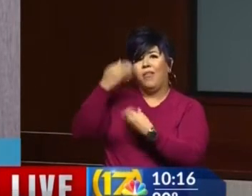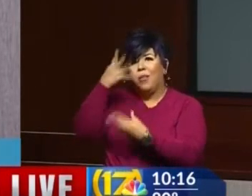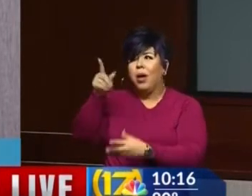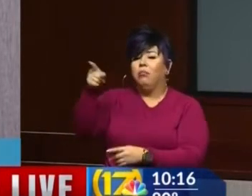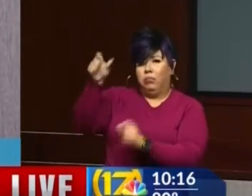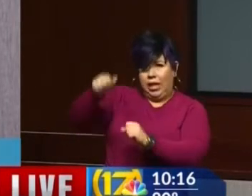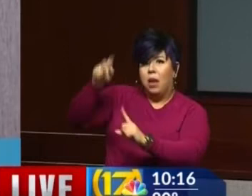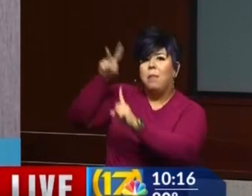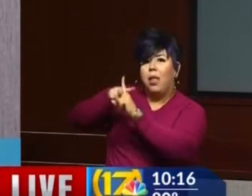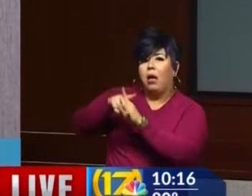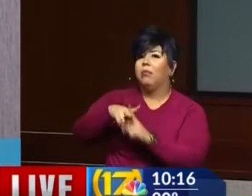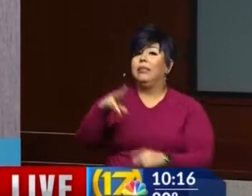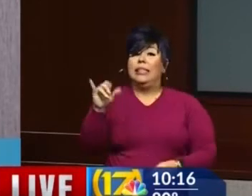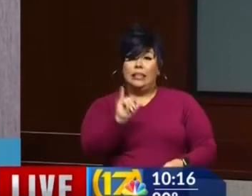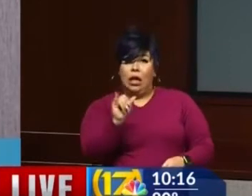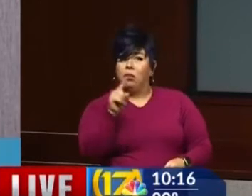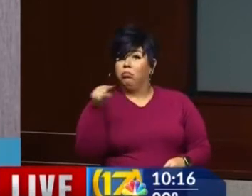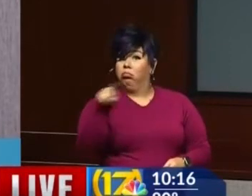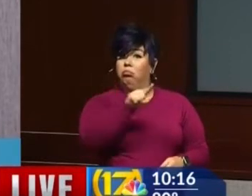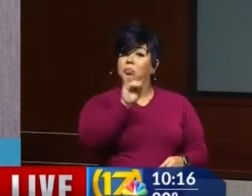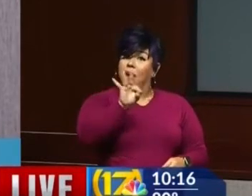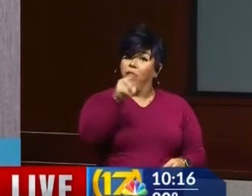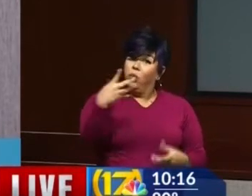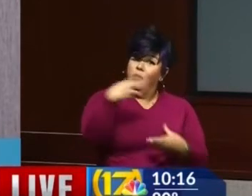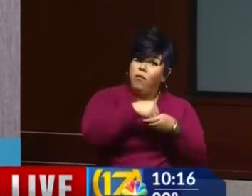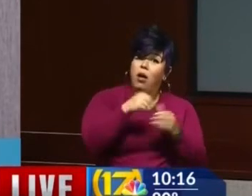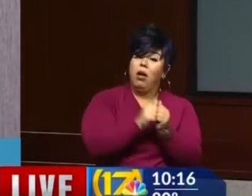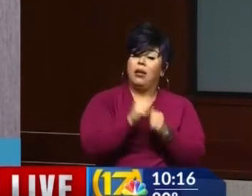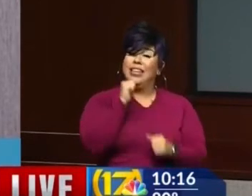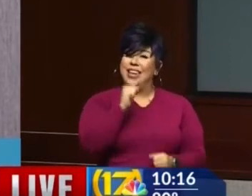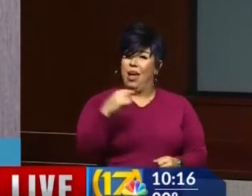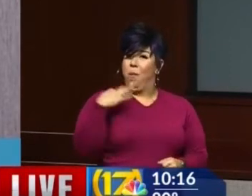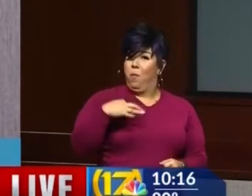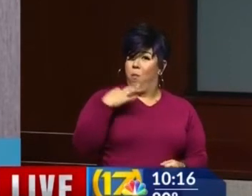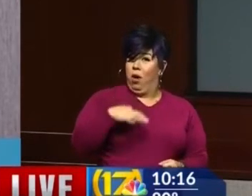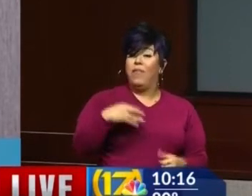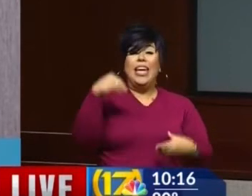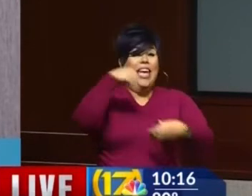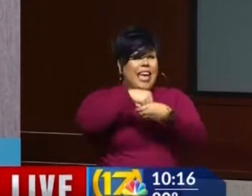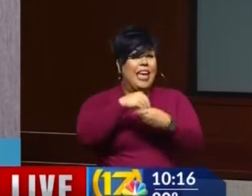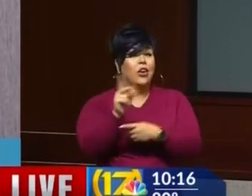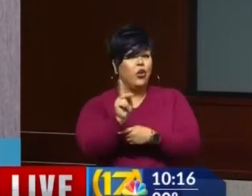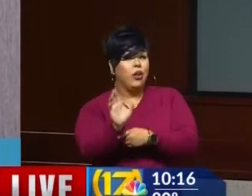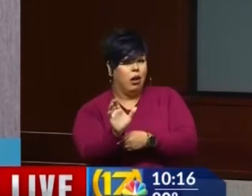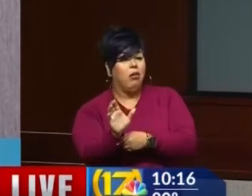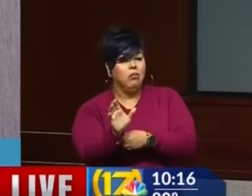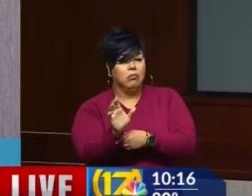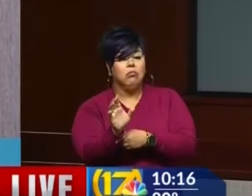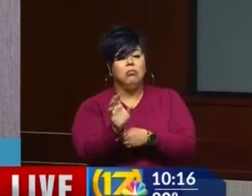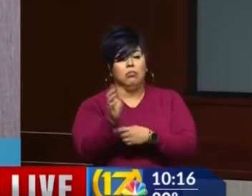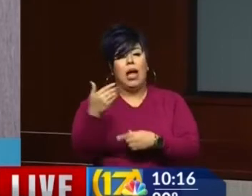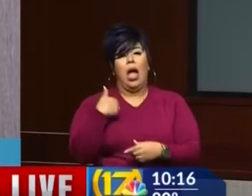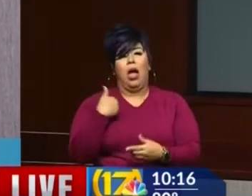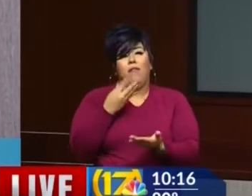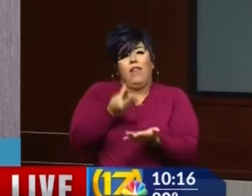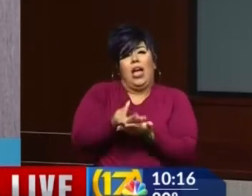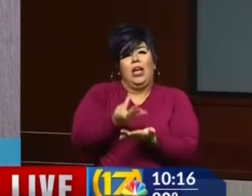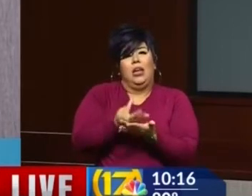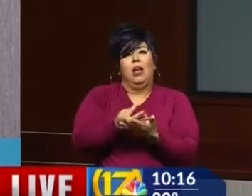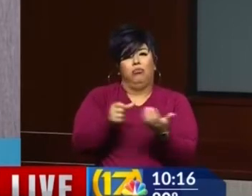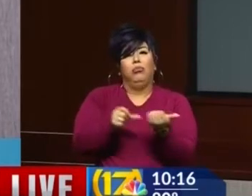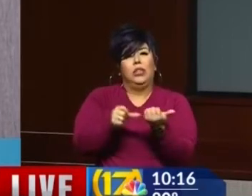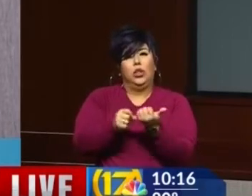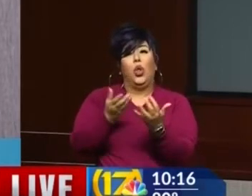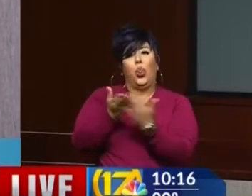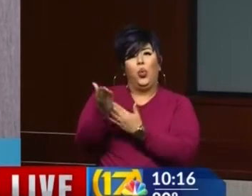with nonprofits. If you are a nonprofit anywhere in Kern County, we have financial assistance through